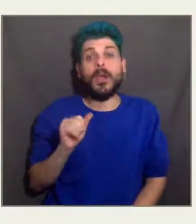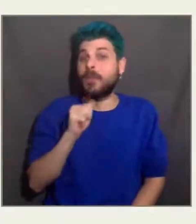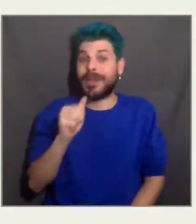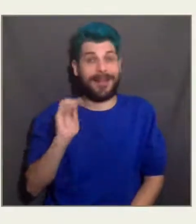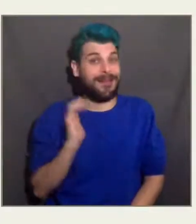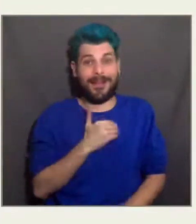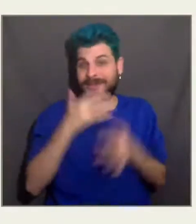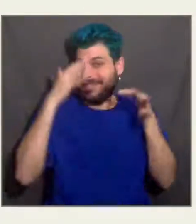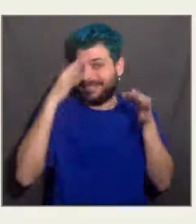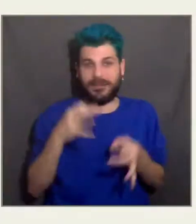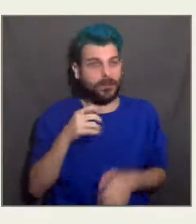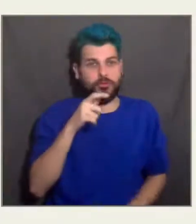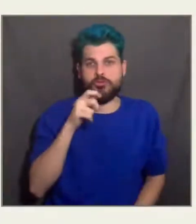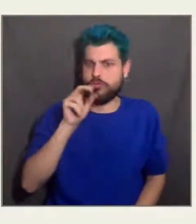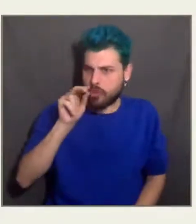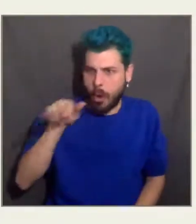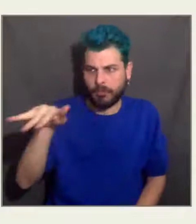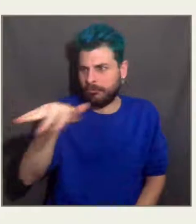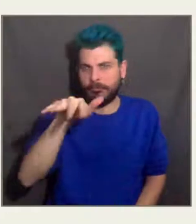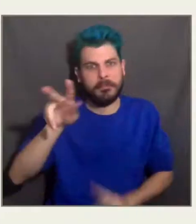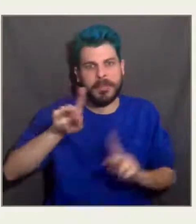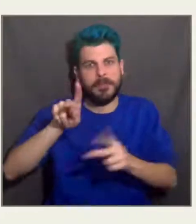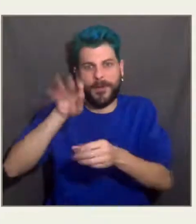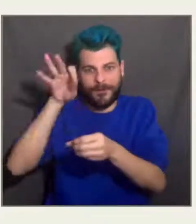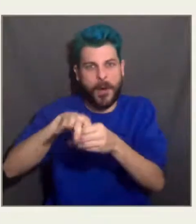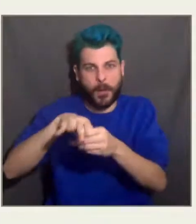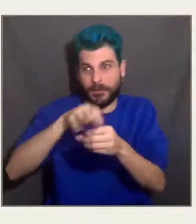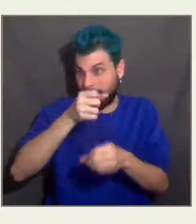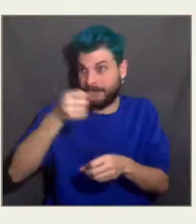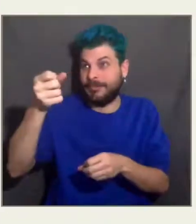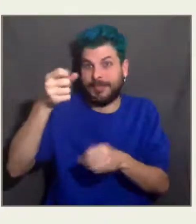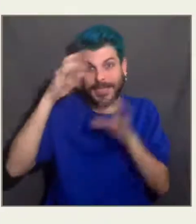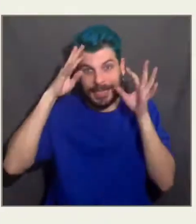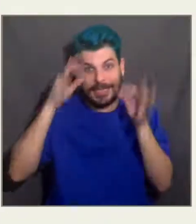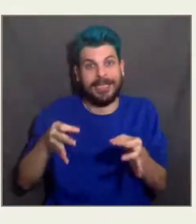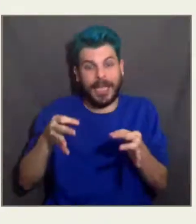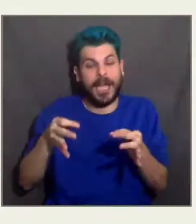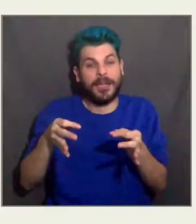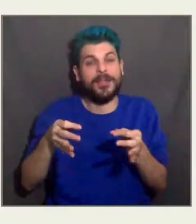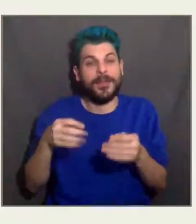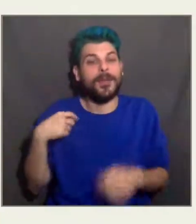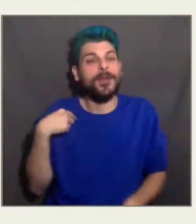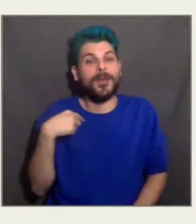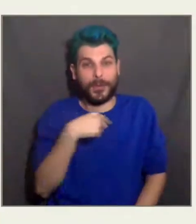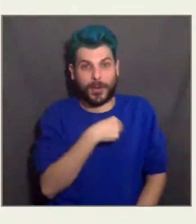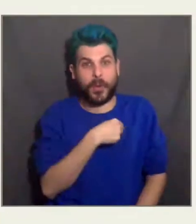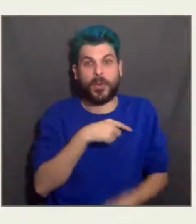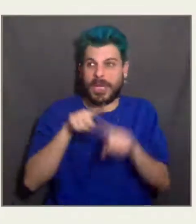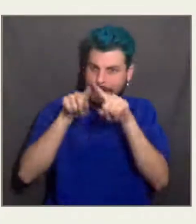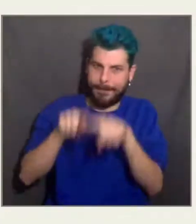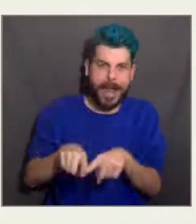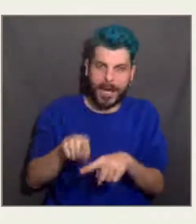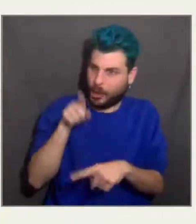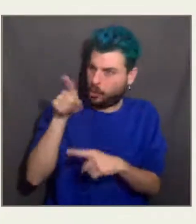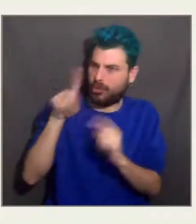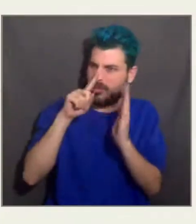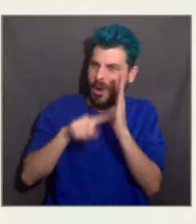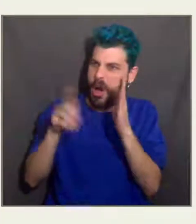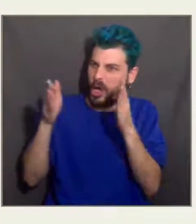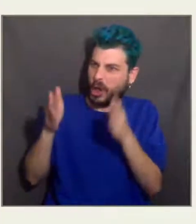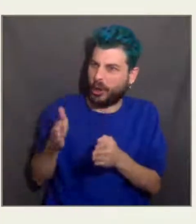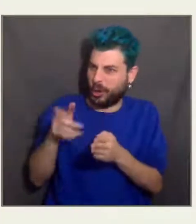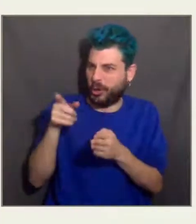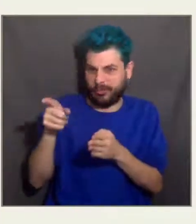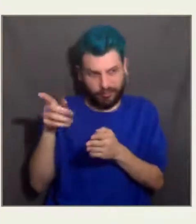that's going on within the program, as well as the county auditors. So we'll be dependent on the auditors doing their job to make sure that these types